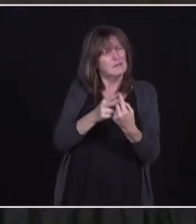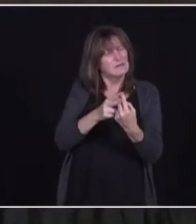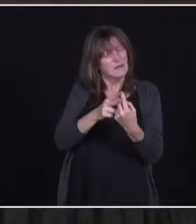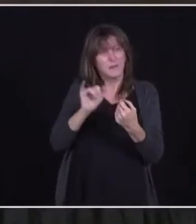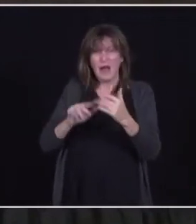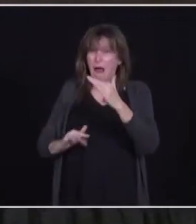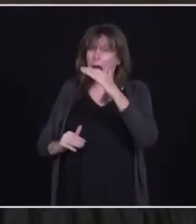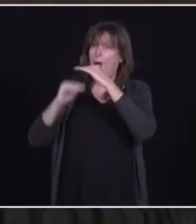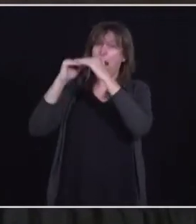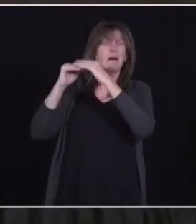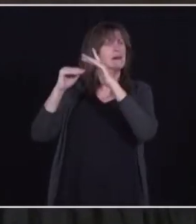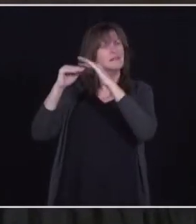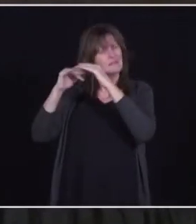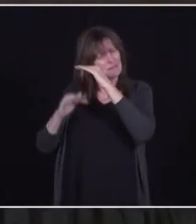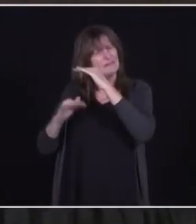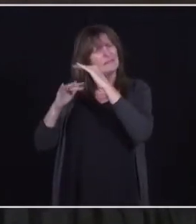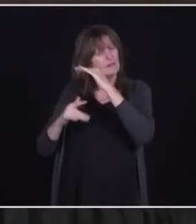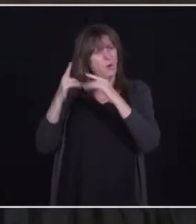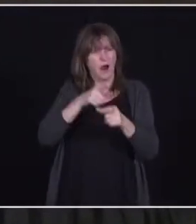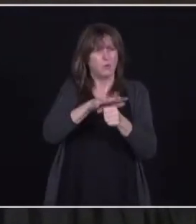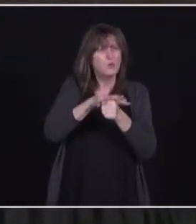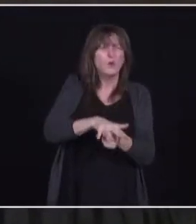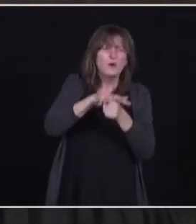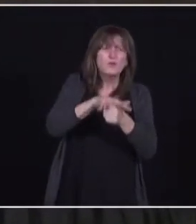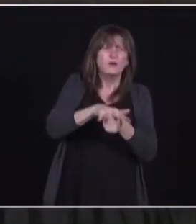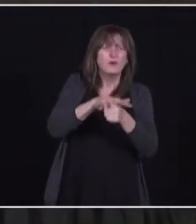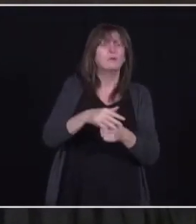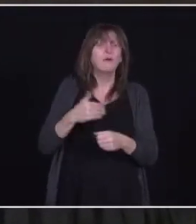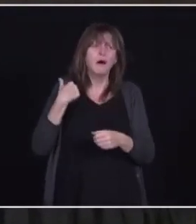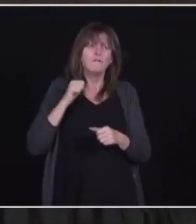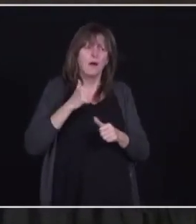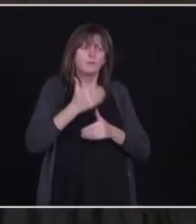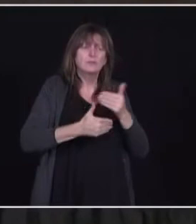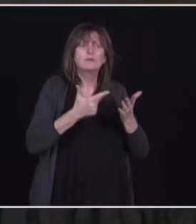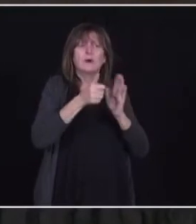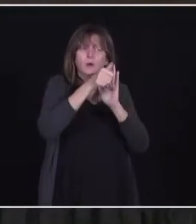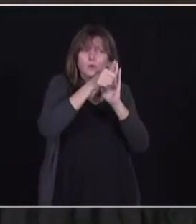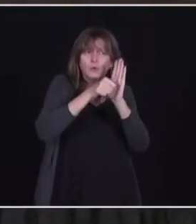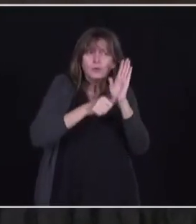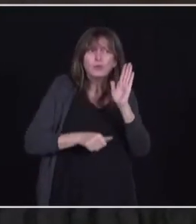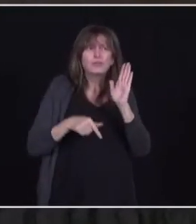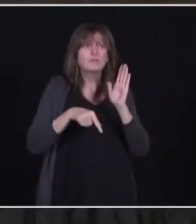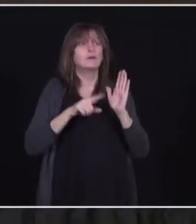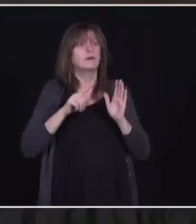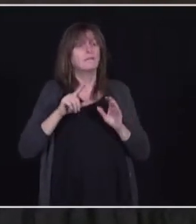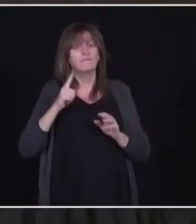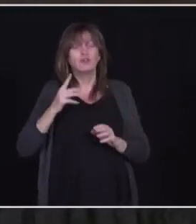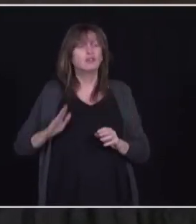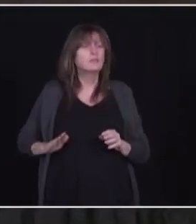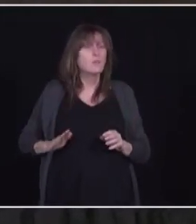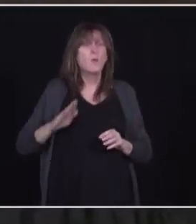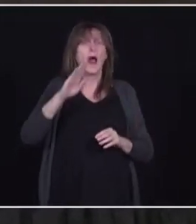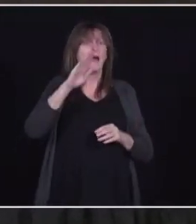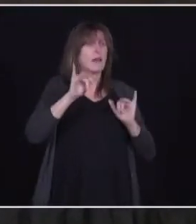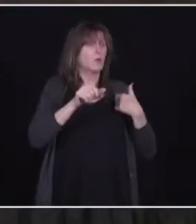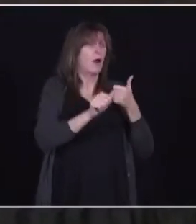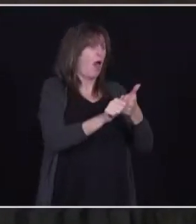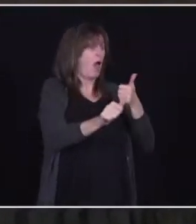the procedures and surgeries that were postponed during wave 1, and they simply can't be postponed